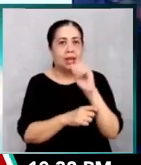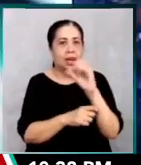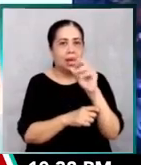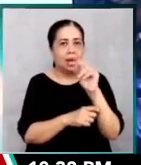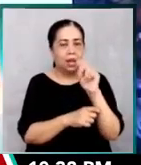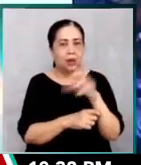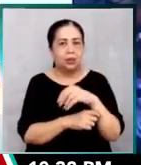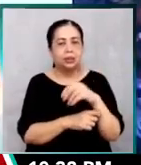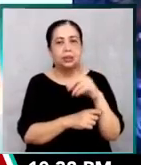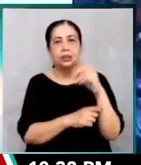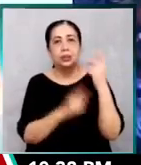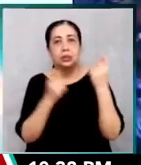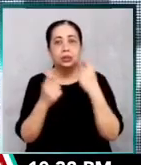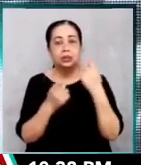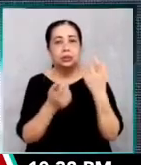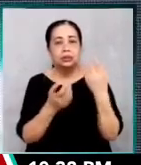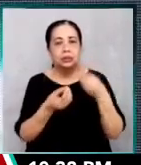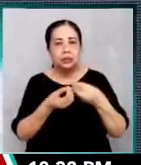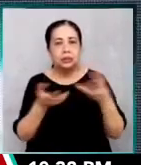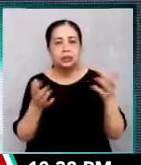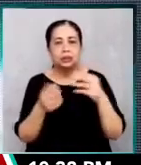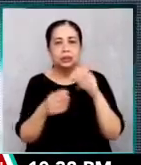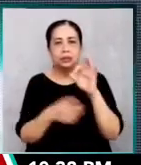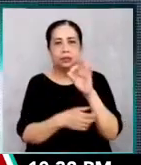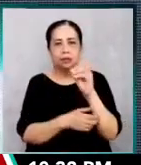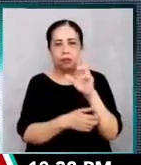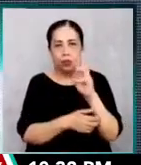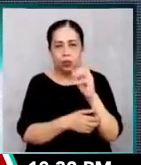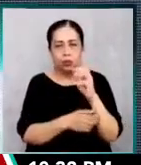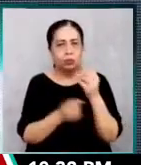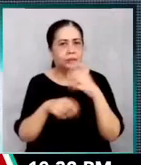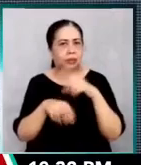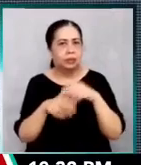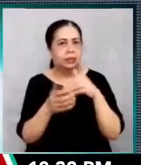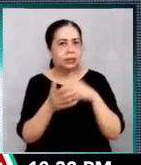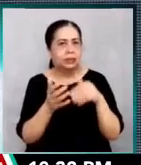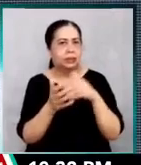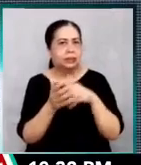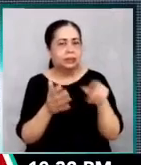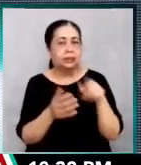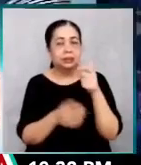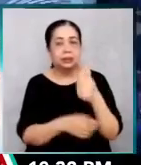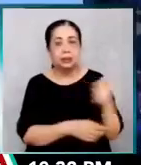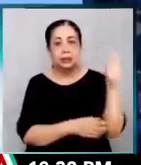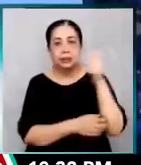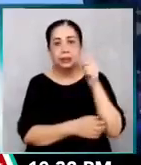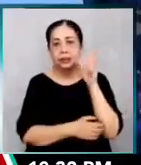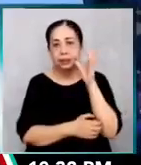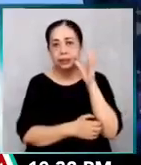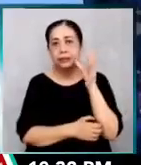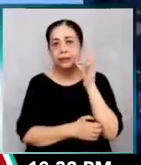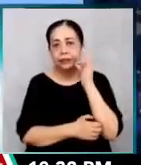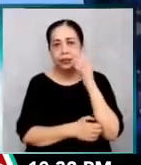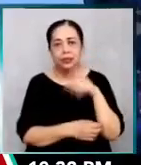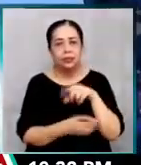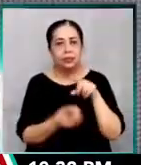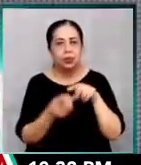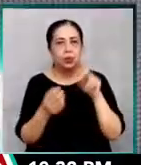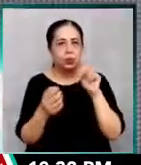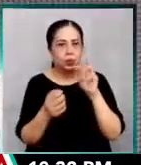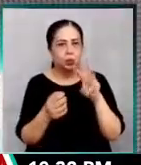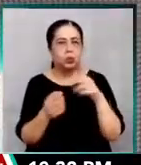Statistics Dissemination Forum. Ilang beses din binanggit noon ni Secretary Christina Frasco ang bagong tourism